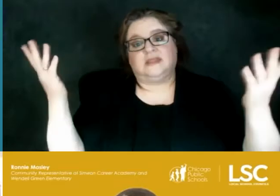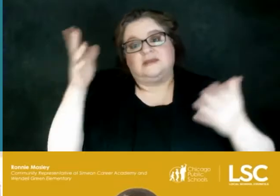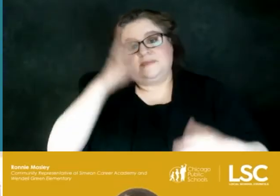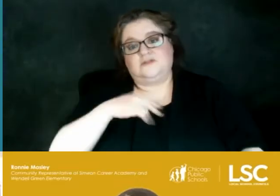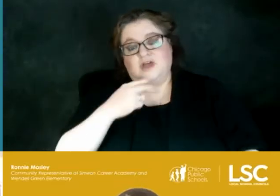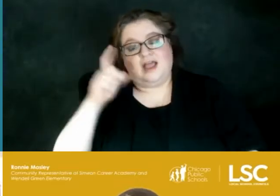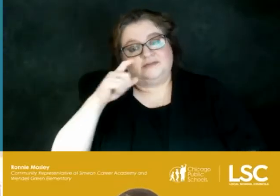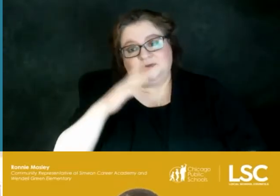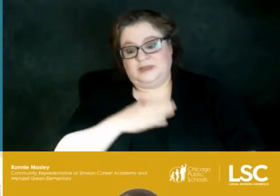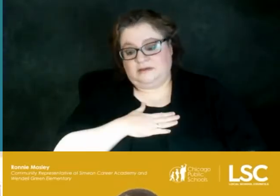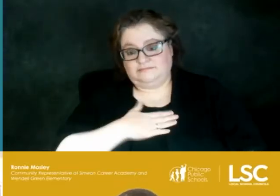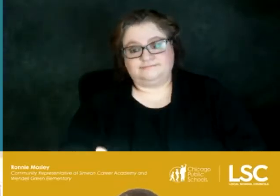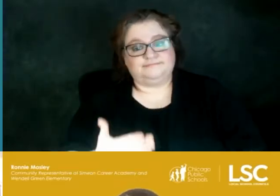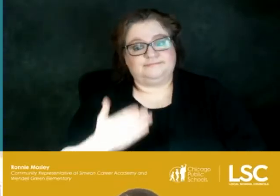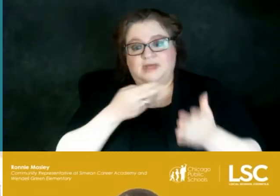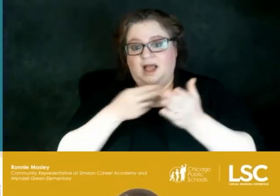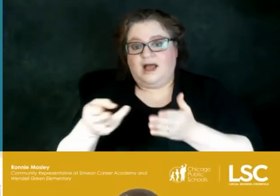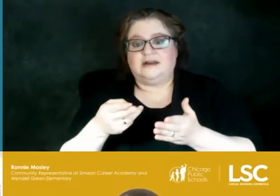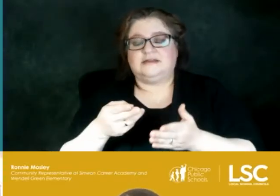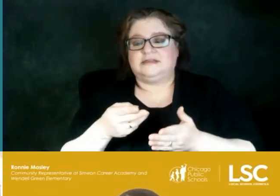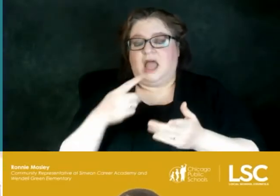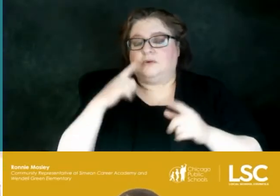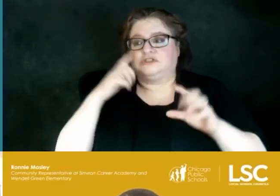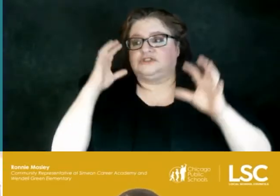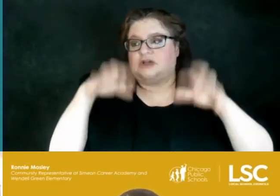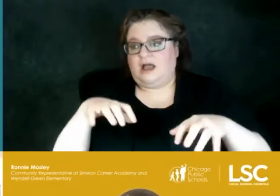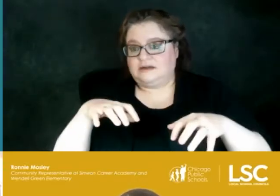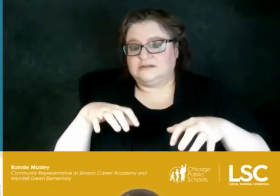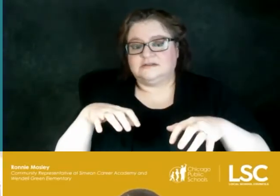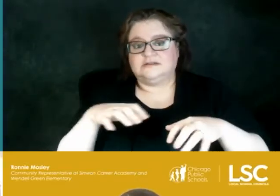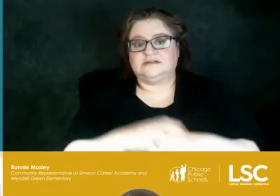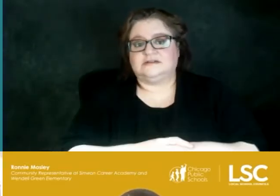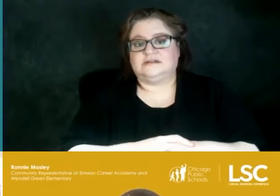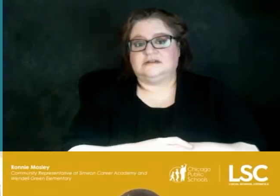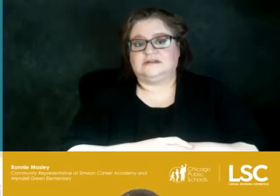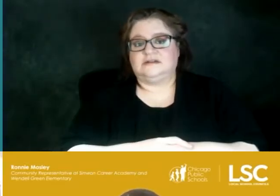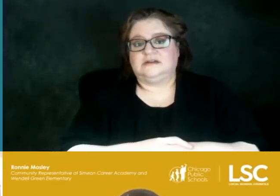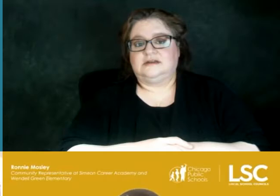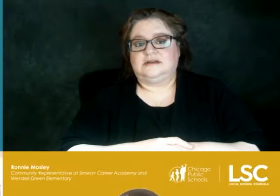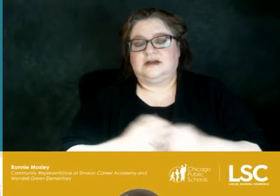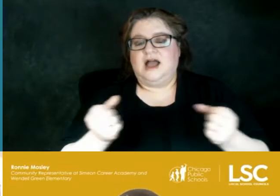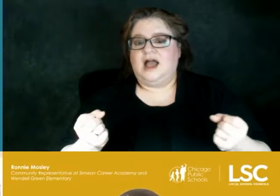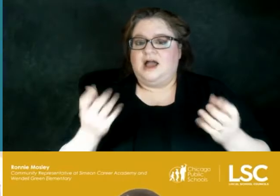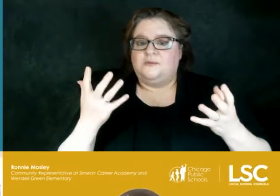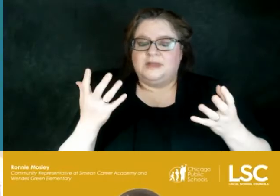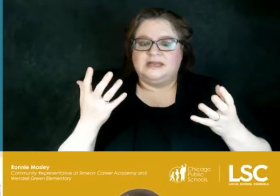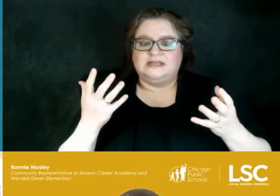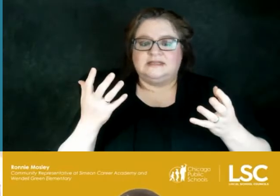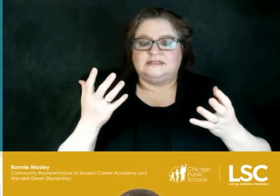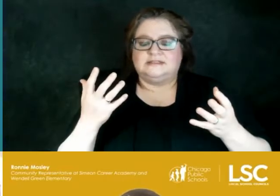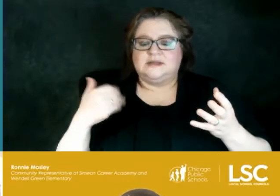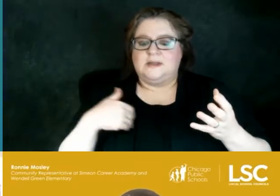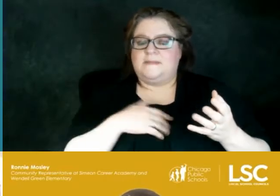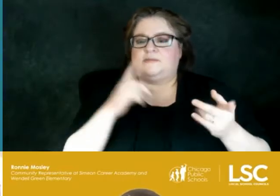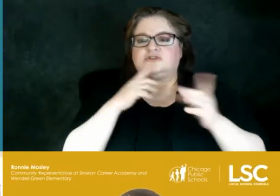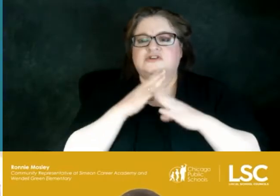very honest and upfront. I was shocked at how many members are